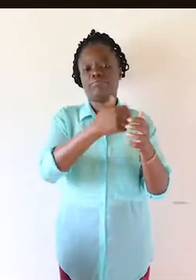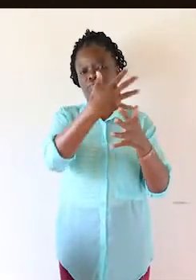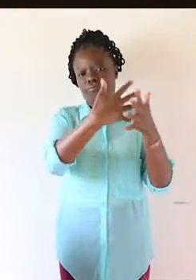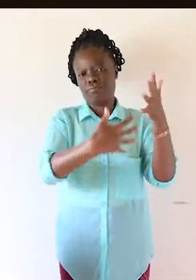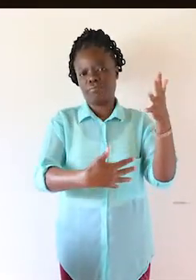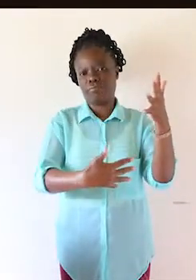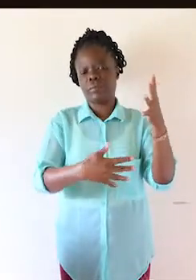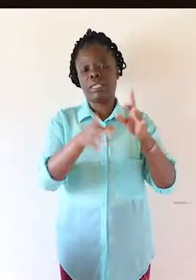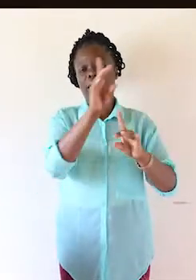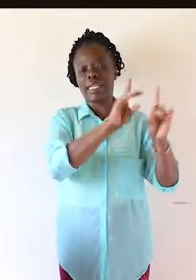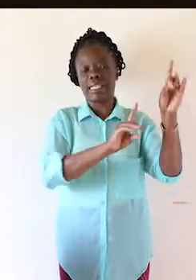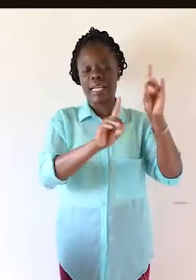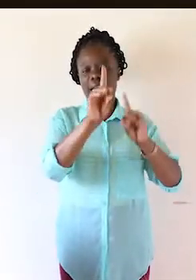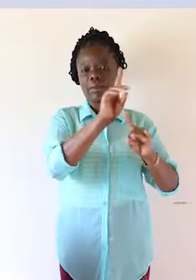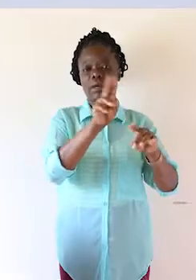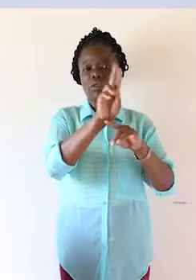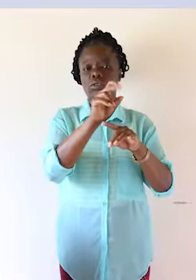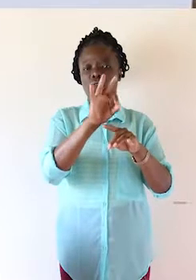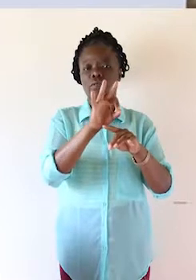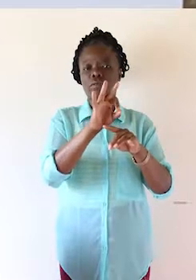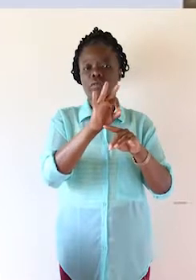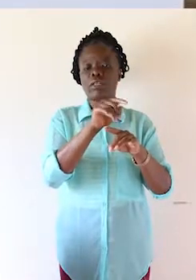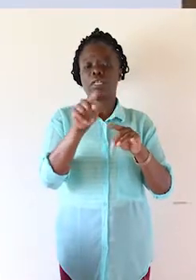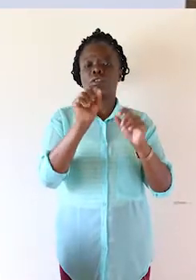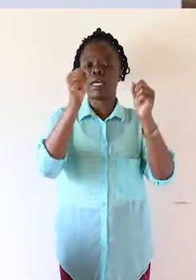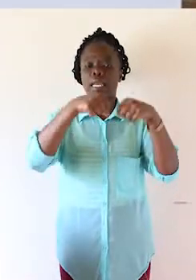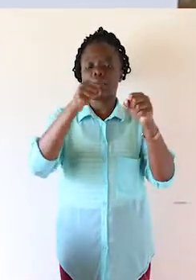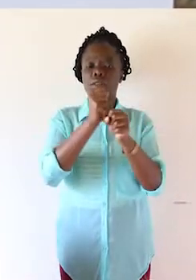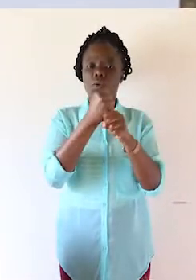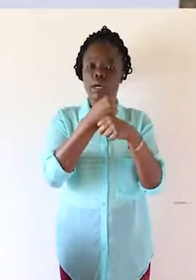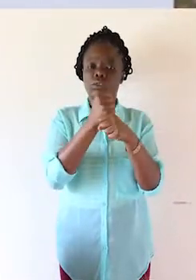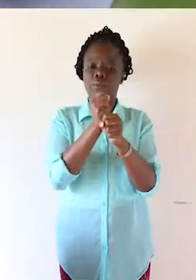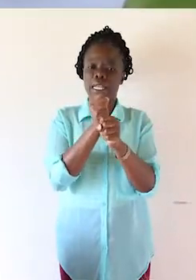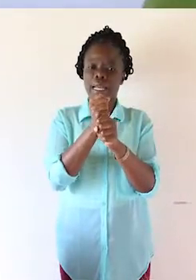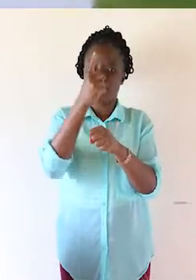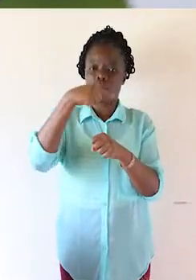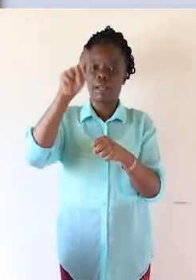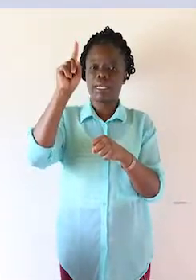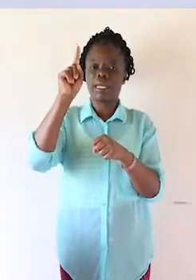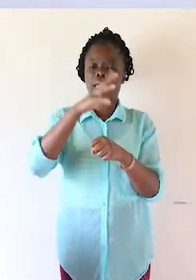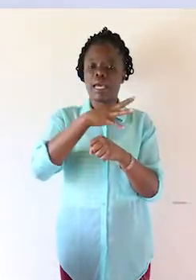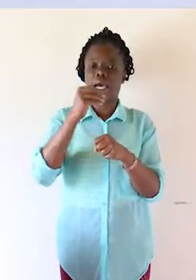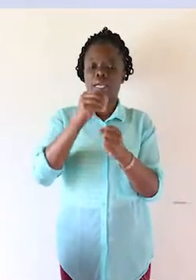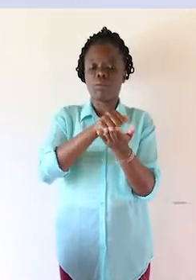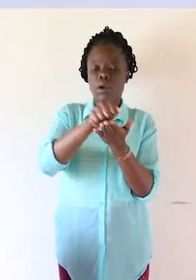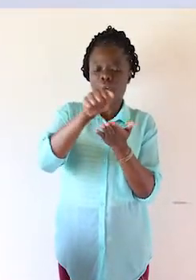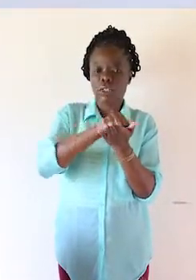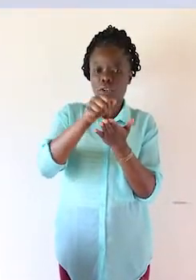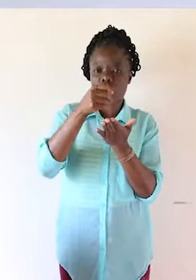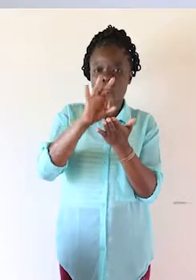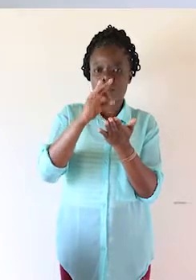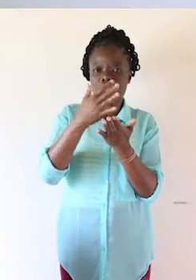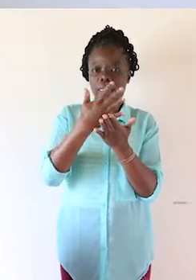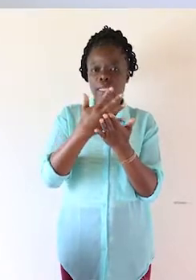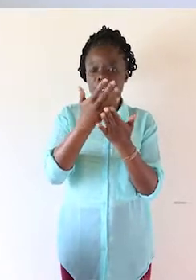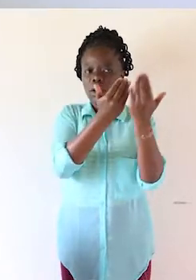etc. Designs by use of sketches to enable the work to be done properly and production